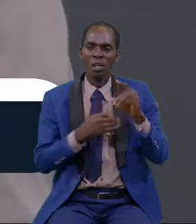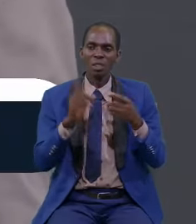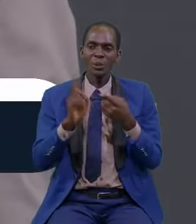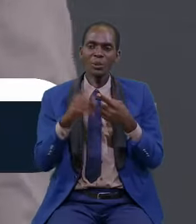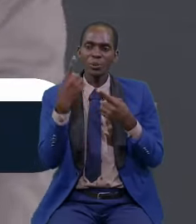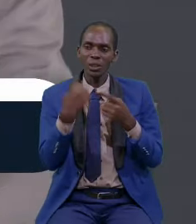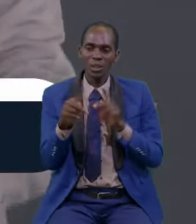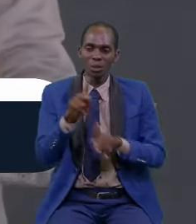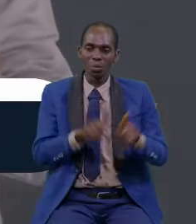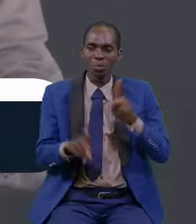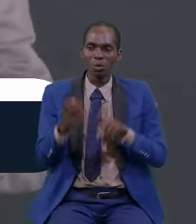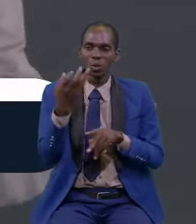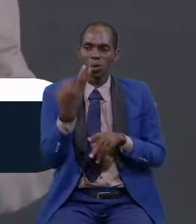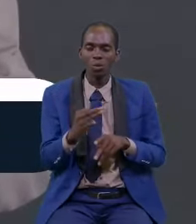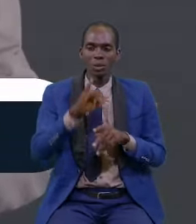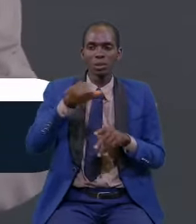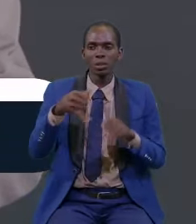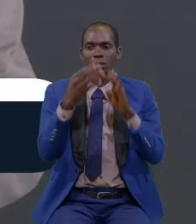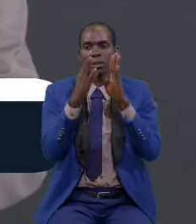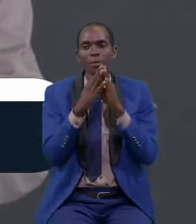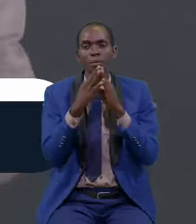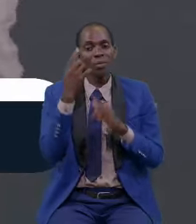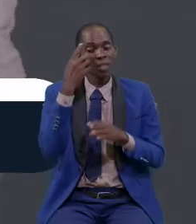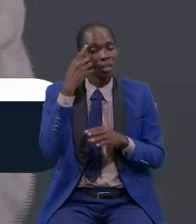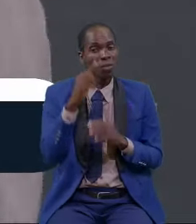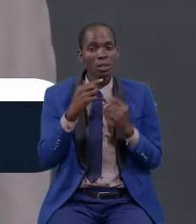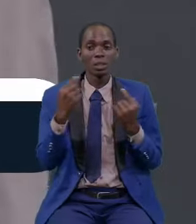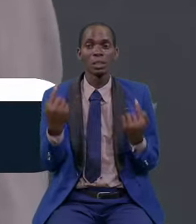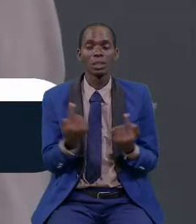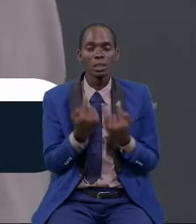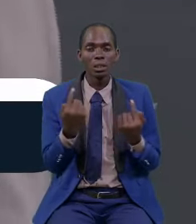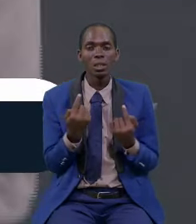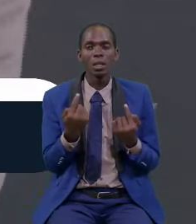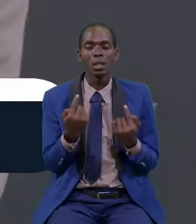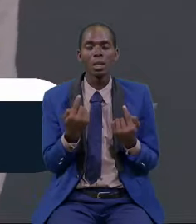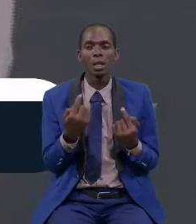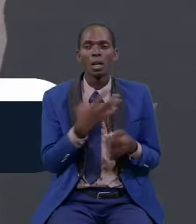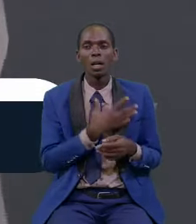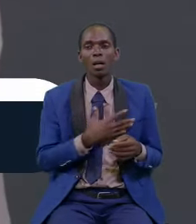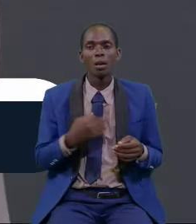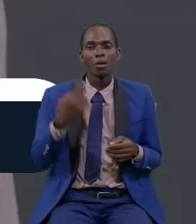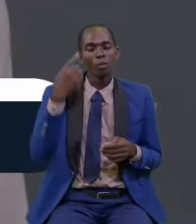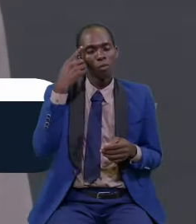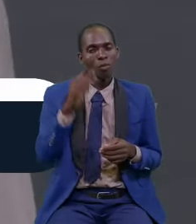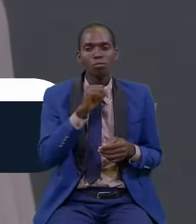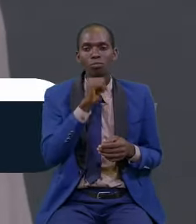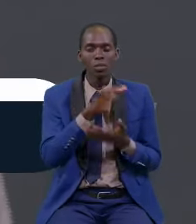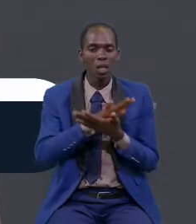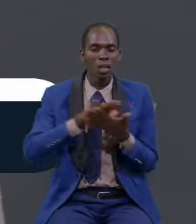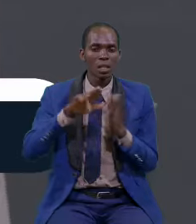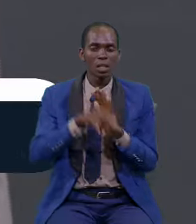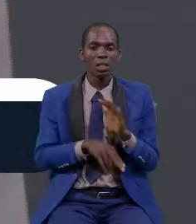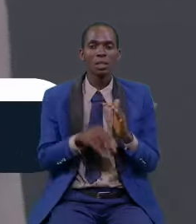of Jerusalem for sin and for uncleanness. That is the